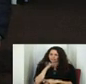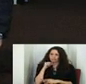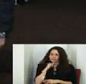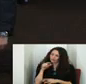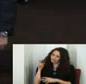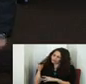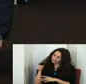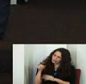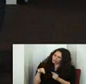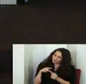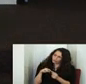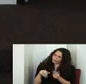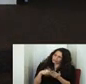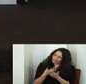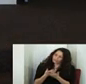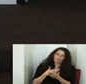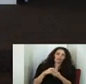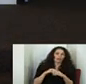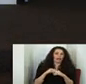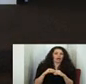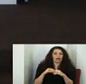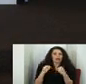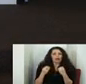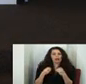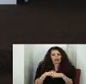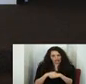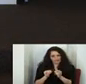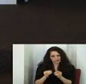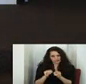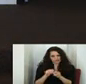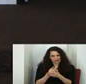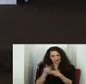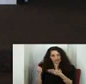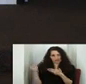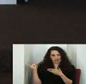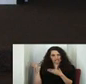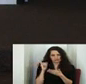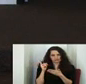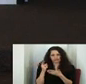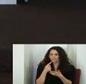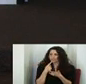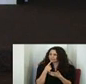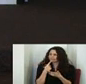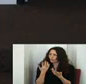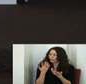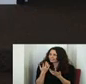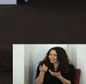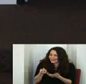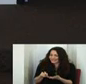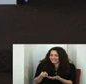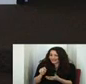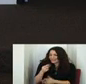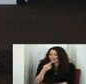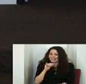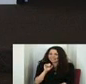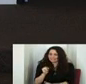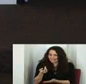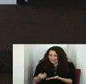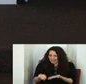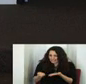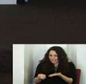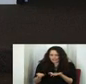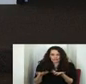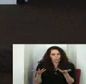when he came into my office last week, was, is this what I'm supposed to be doing next? Whatever this is,